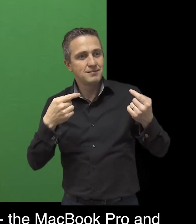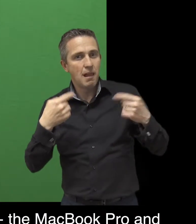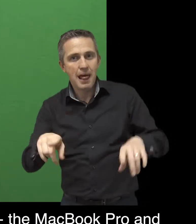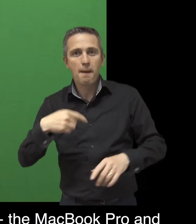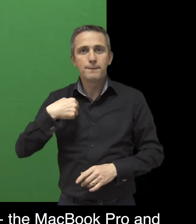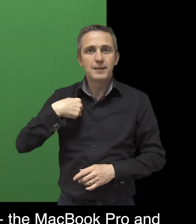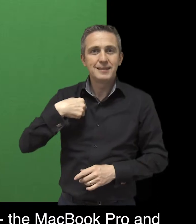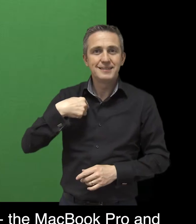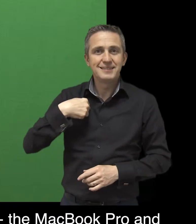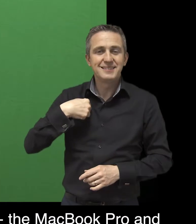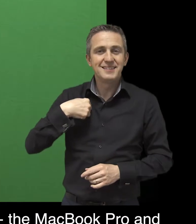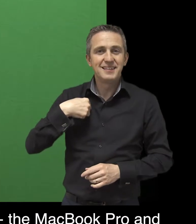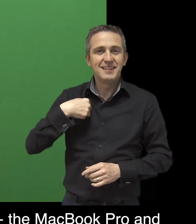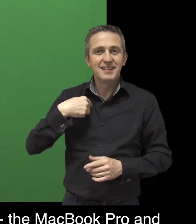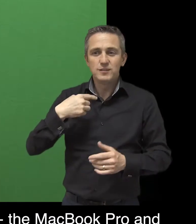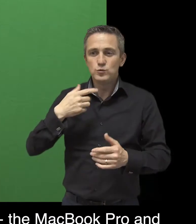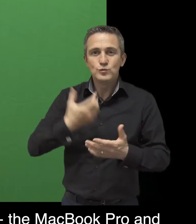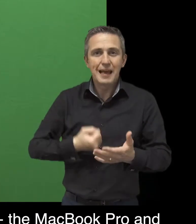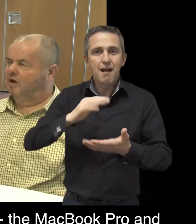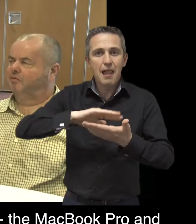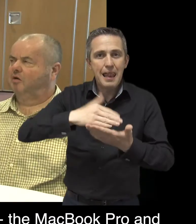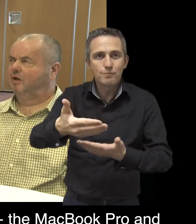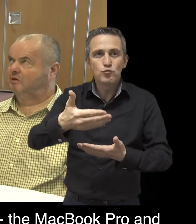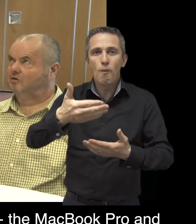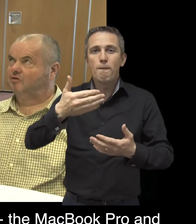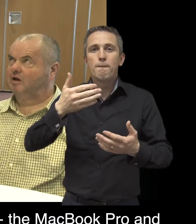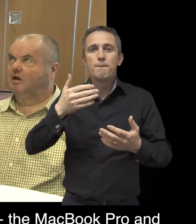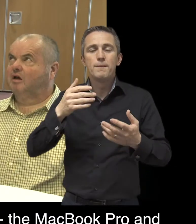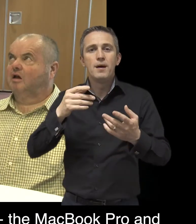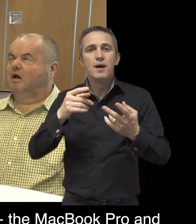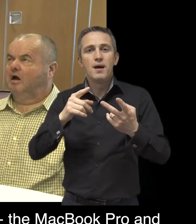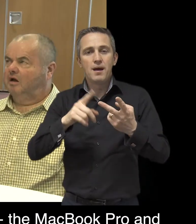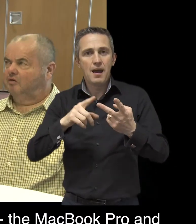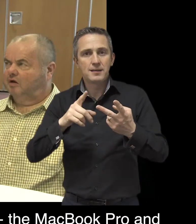is for a laptop, the MacBook Pro, and